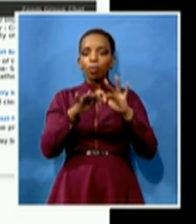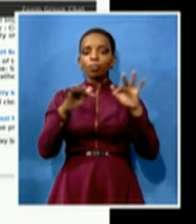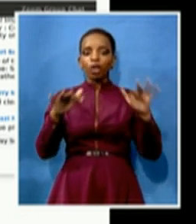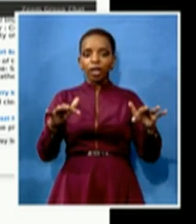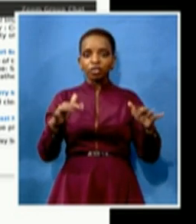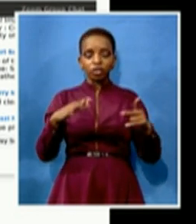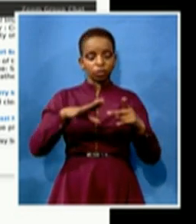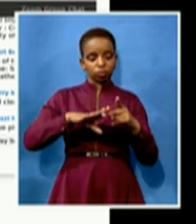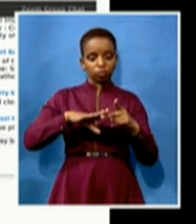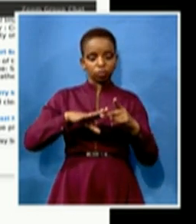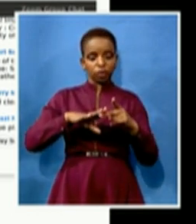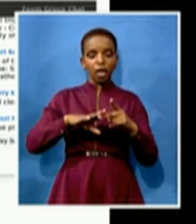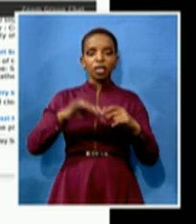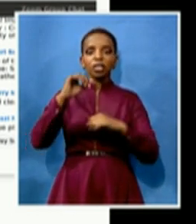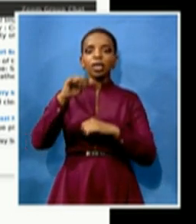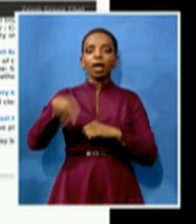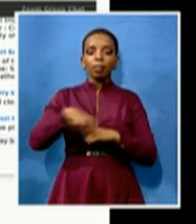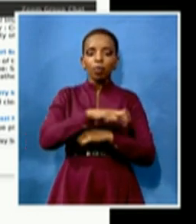climate at that scale.